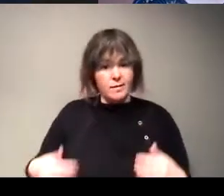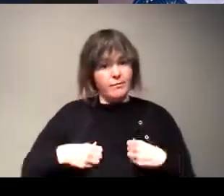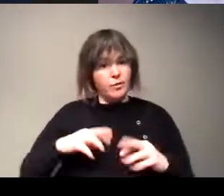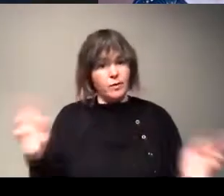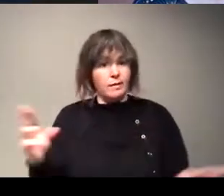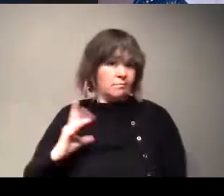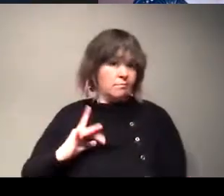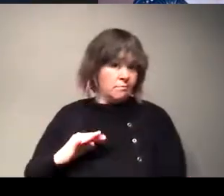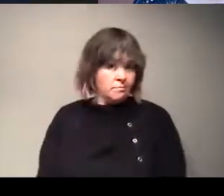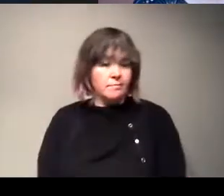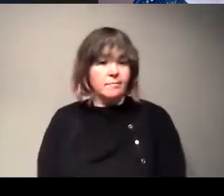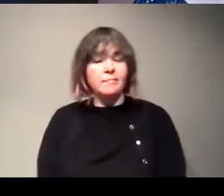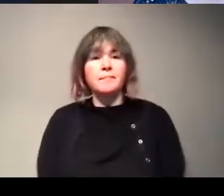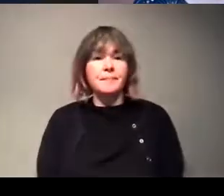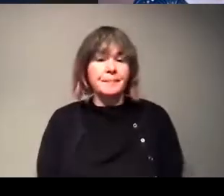pretty cool.